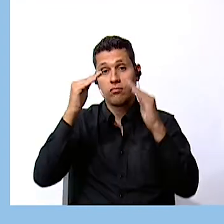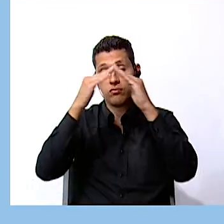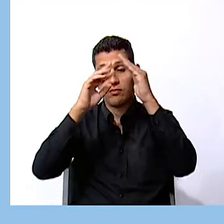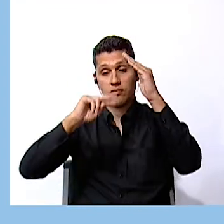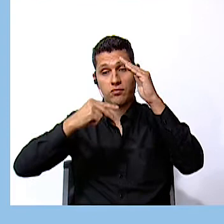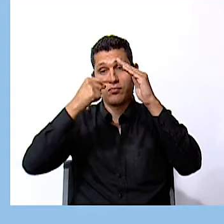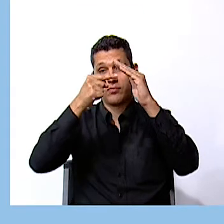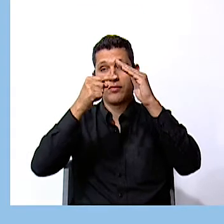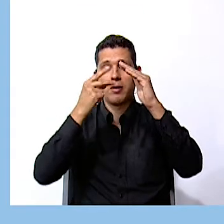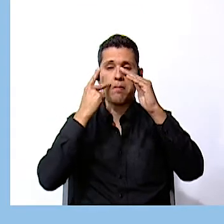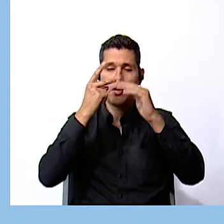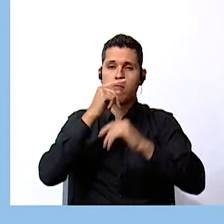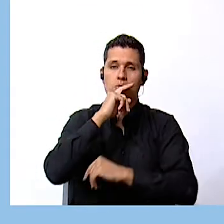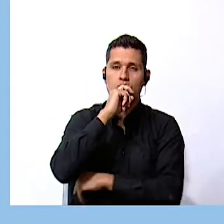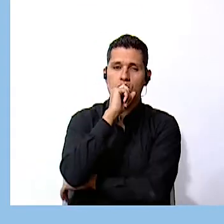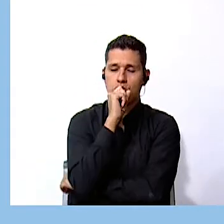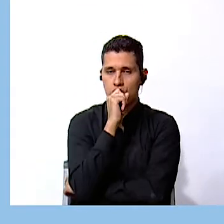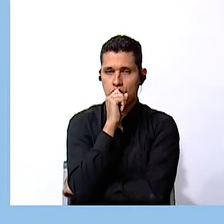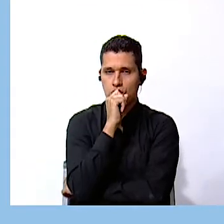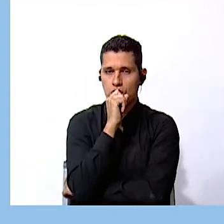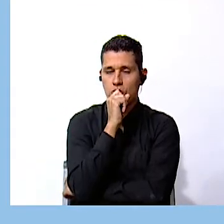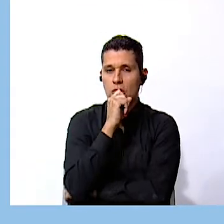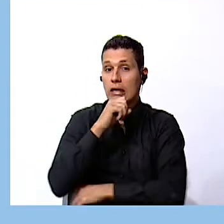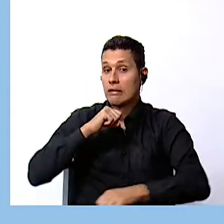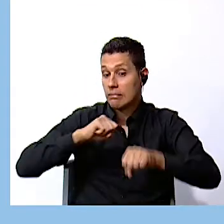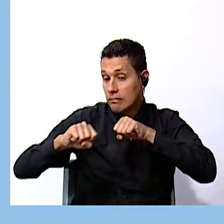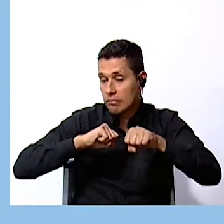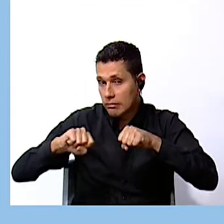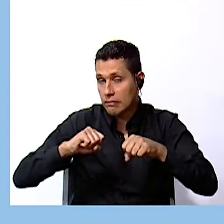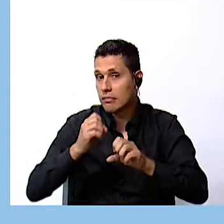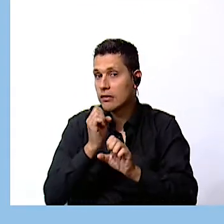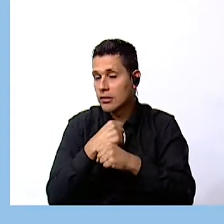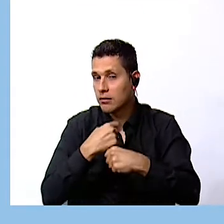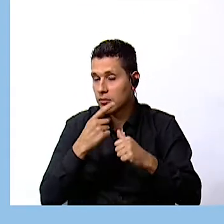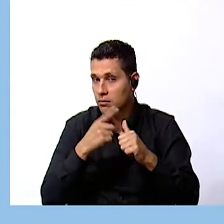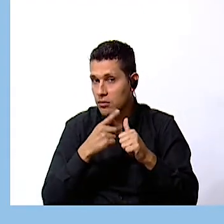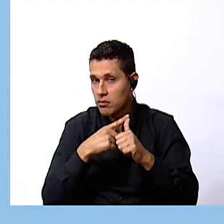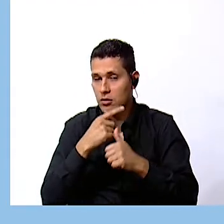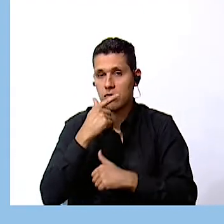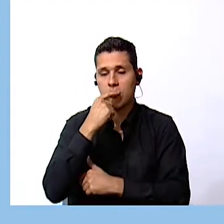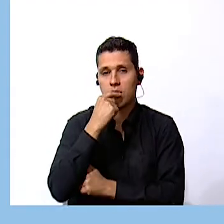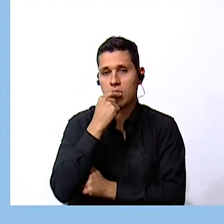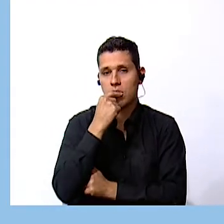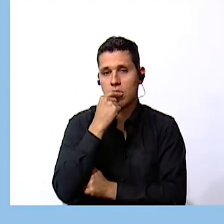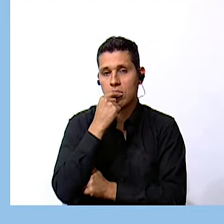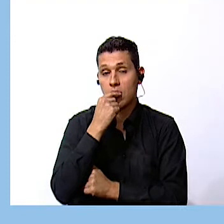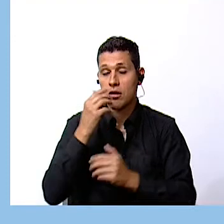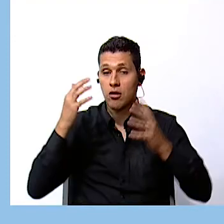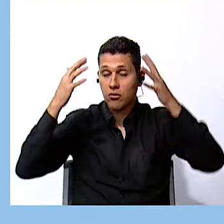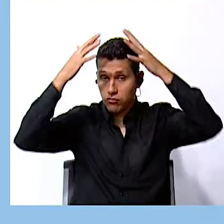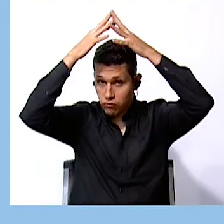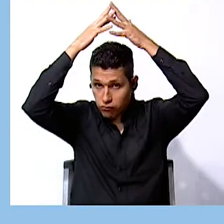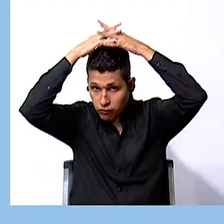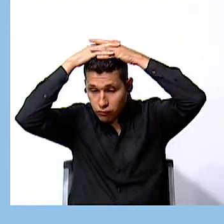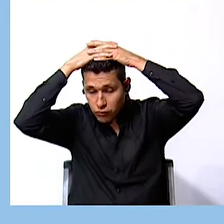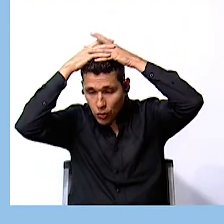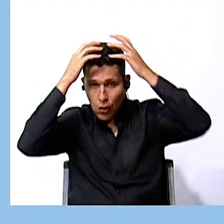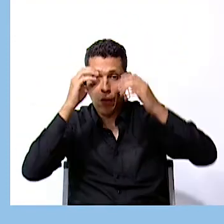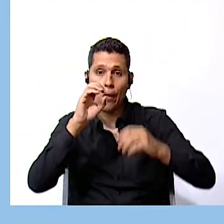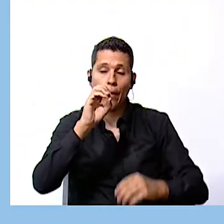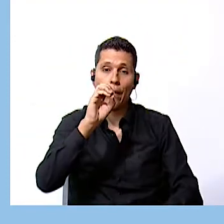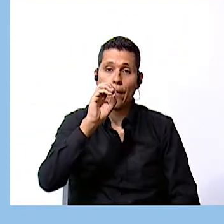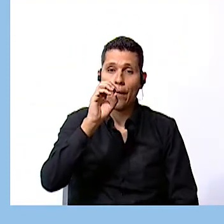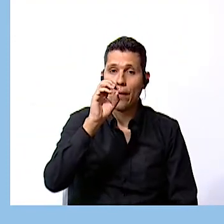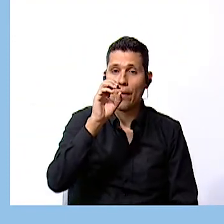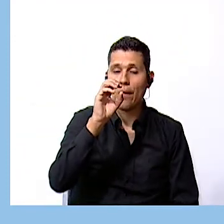let's see. What about in case of an earthquake? Do we have to cover our head, get under